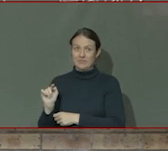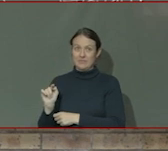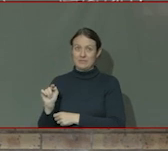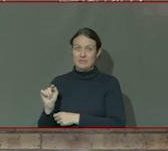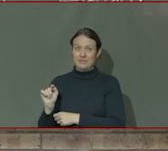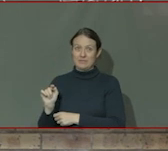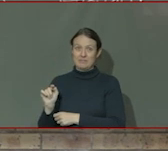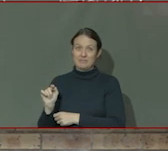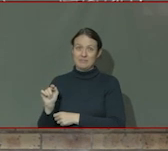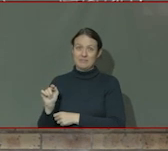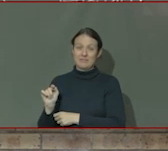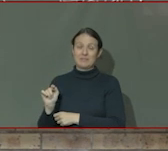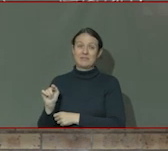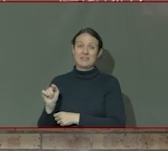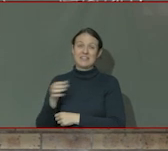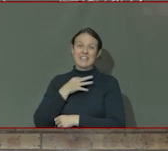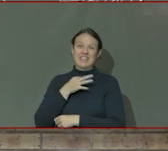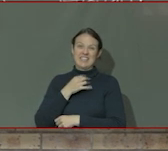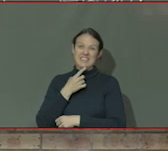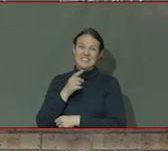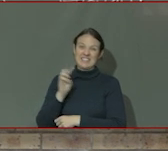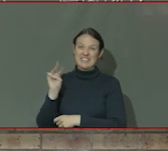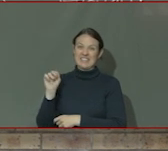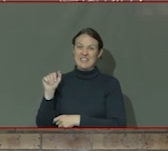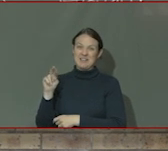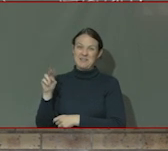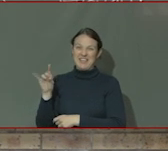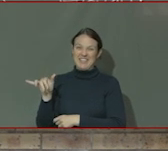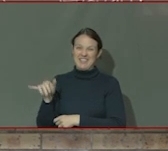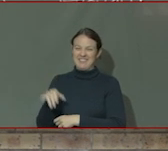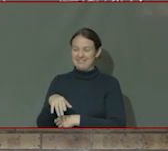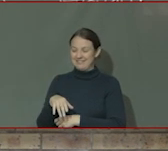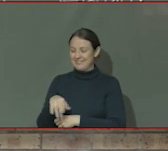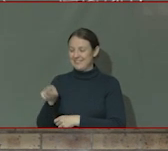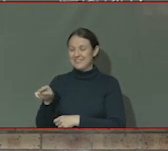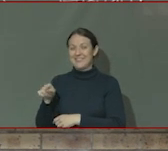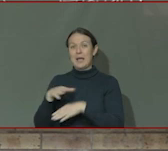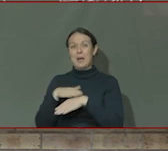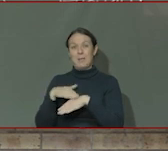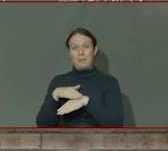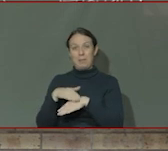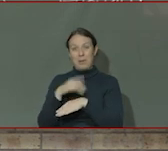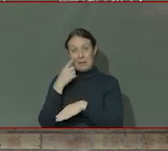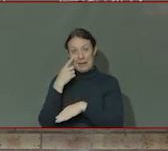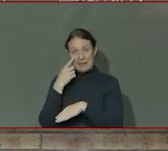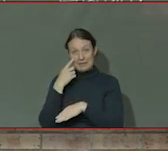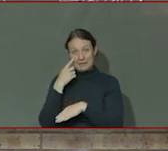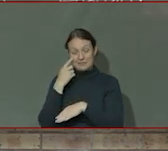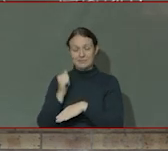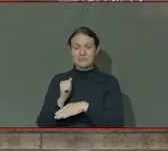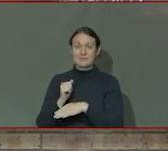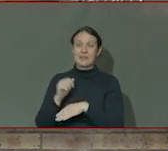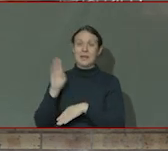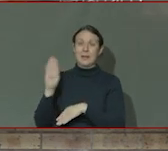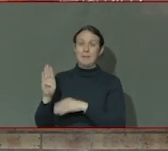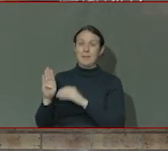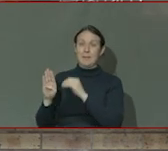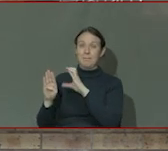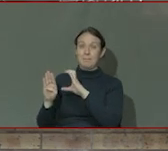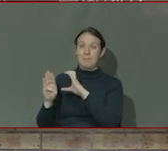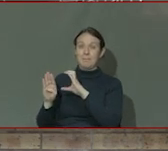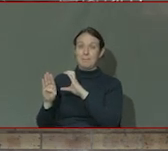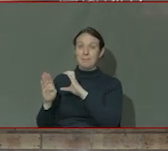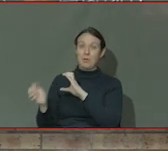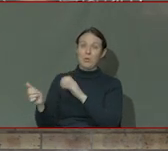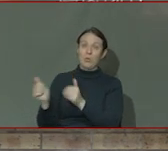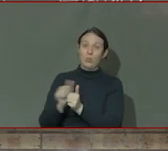Mandi? In English they say Mandy. Do you see she's got brown eyes, eh? That would be when the capital B this side get together